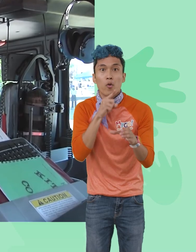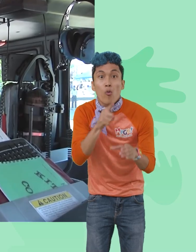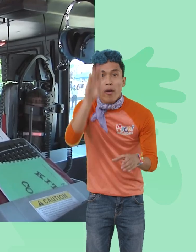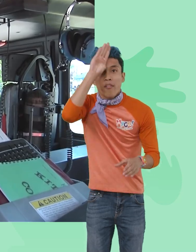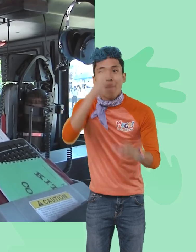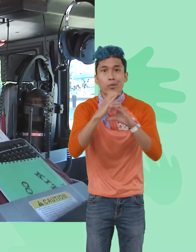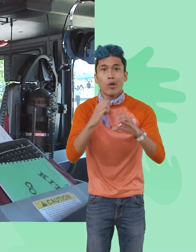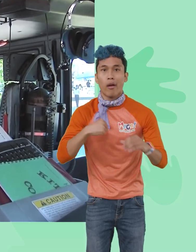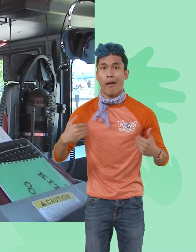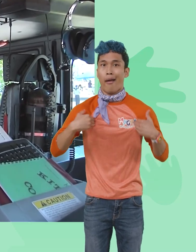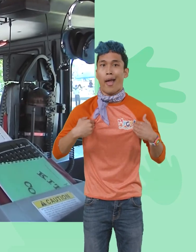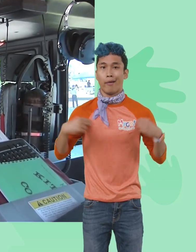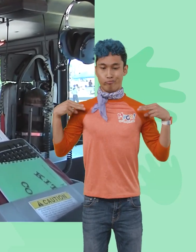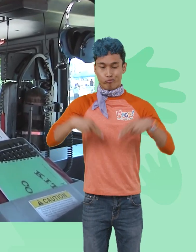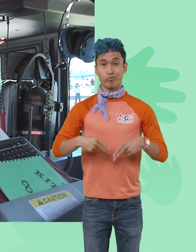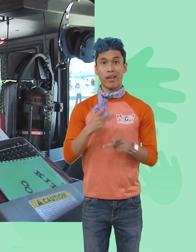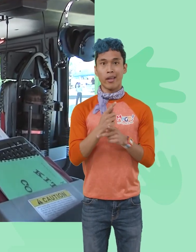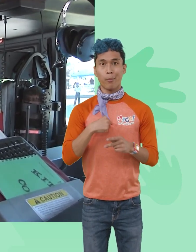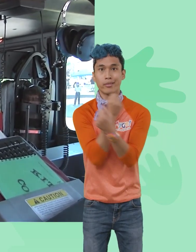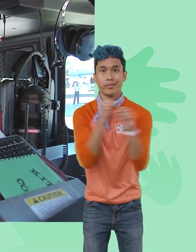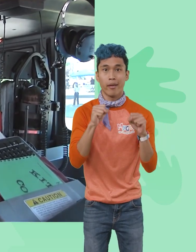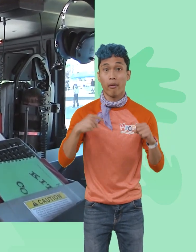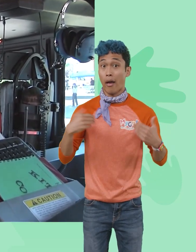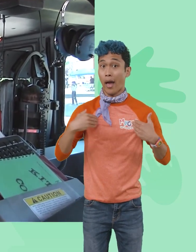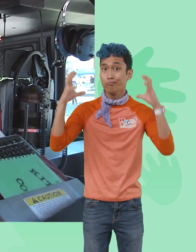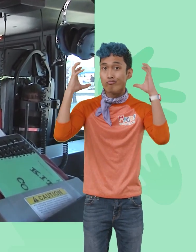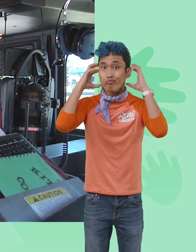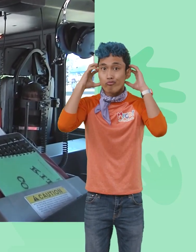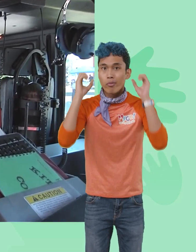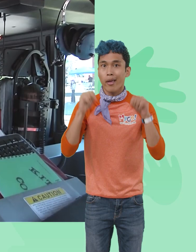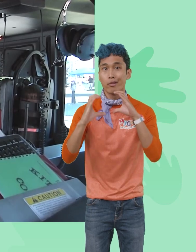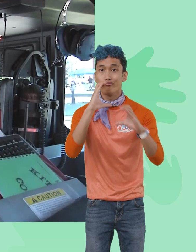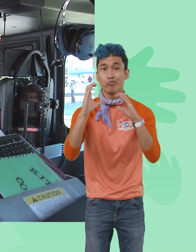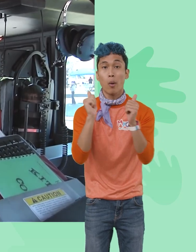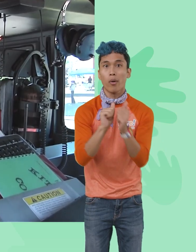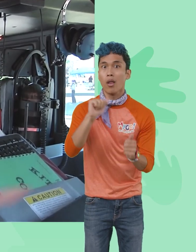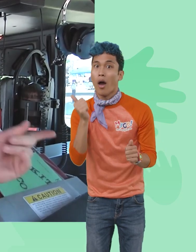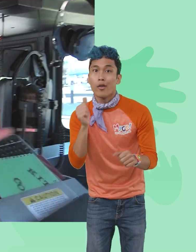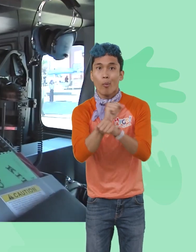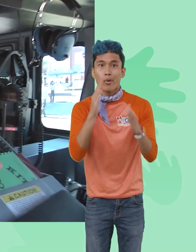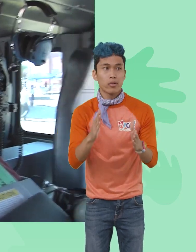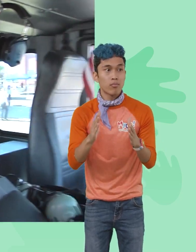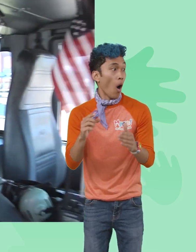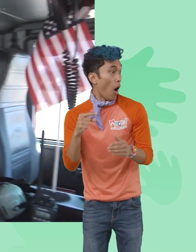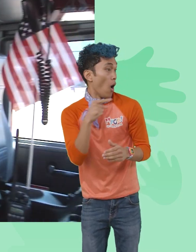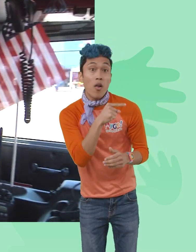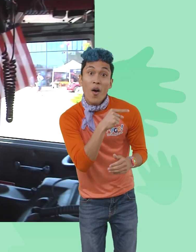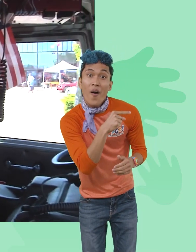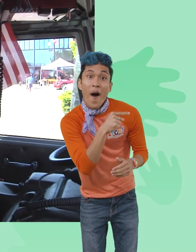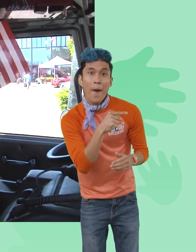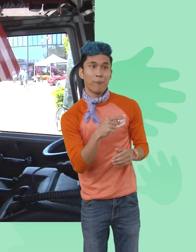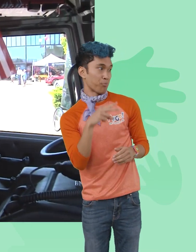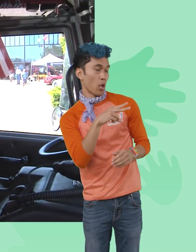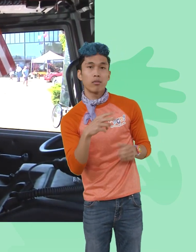truck. I got my seatbelt on to keep me safe. I even got my headset so I can communicate with all the other workers. Oh, look over this way.